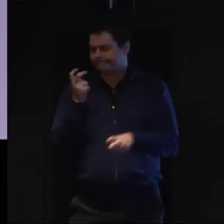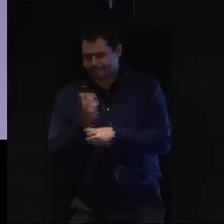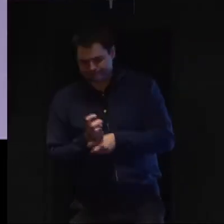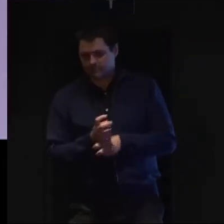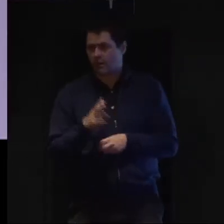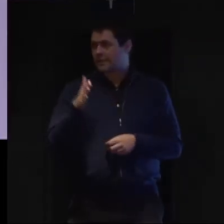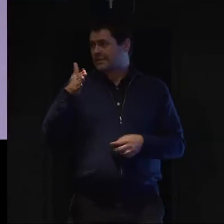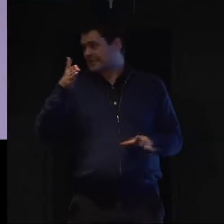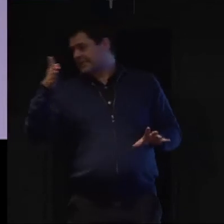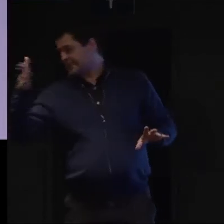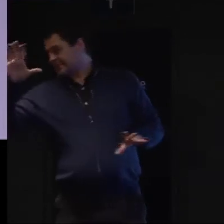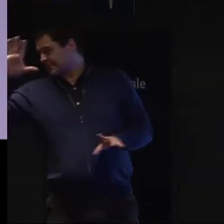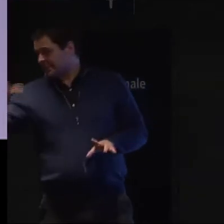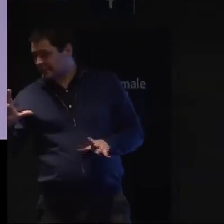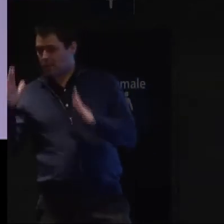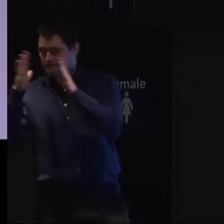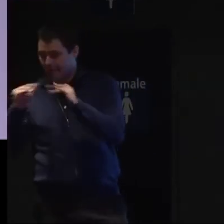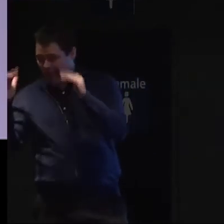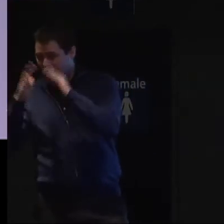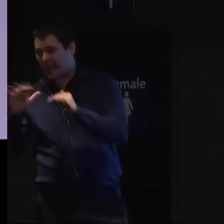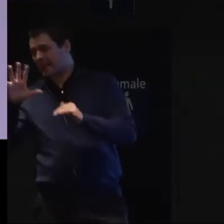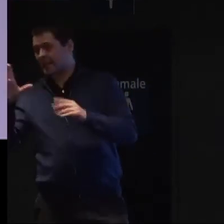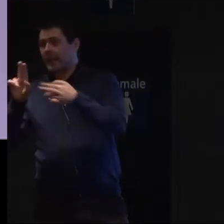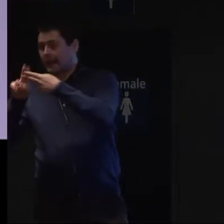far, by definition, has been limited.